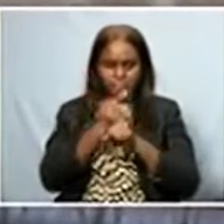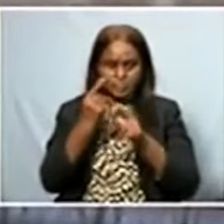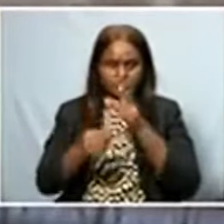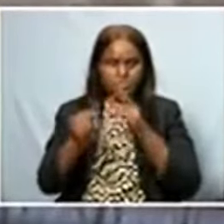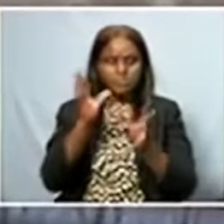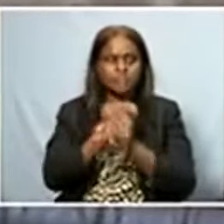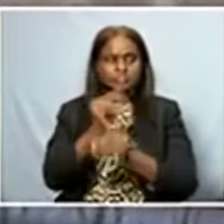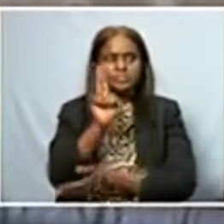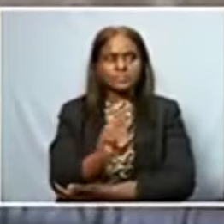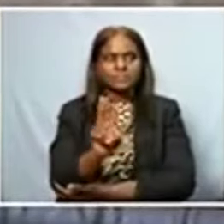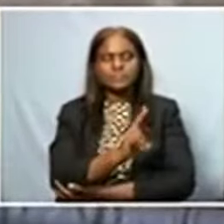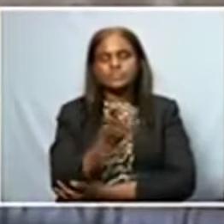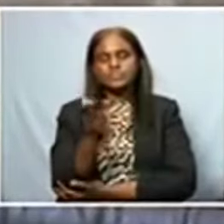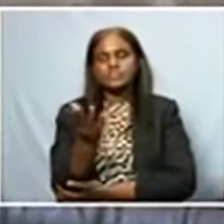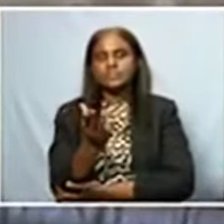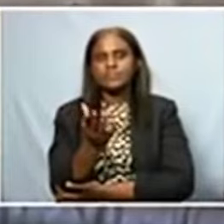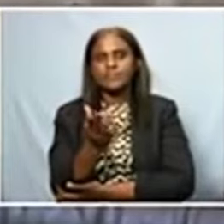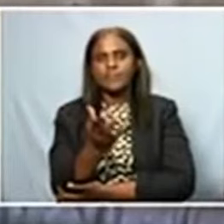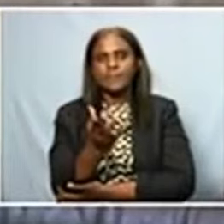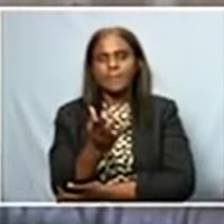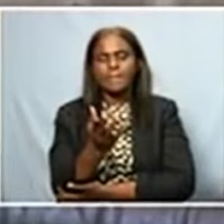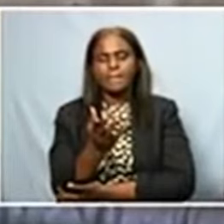it.